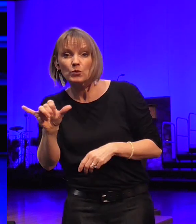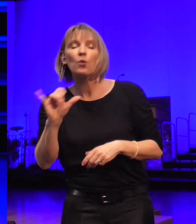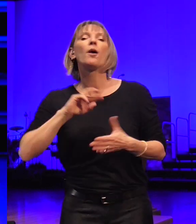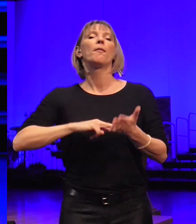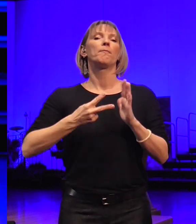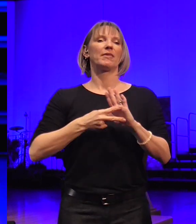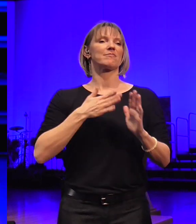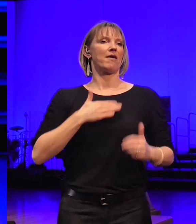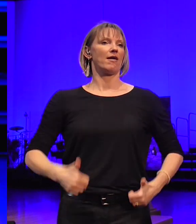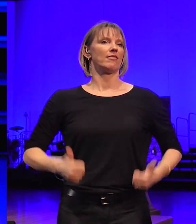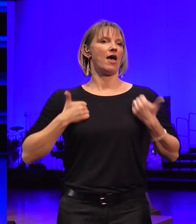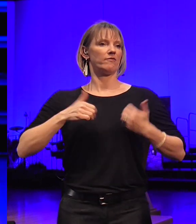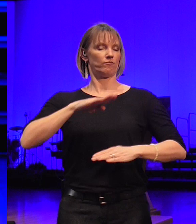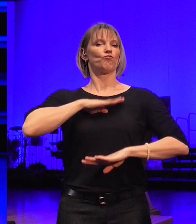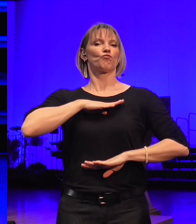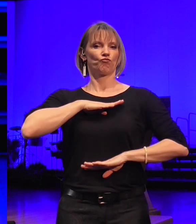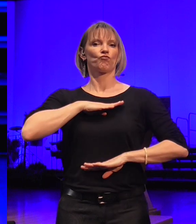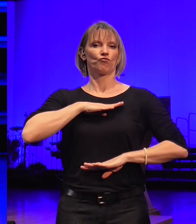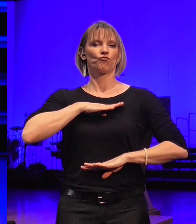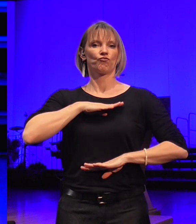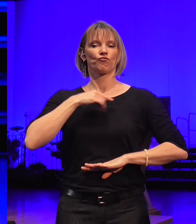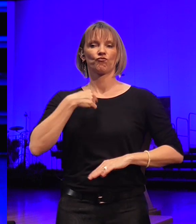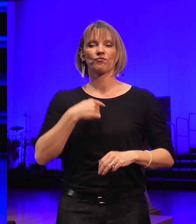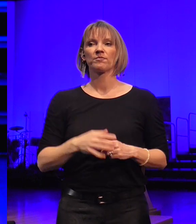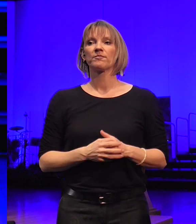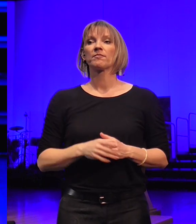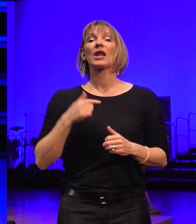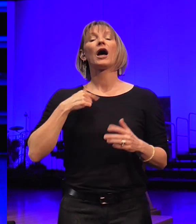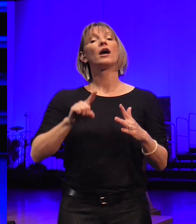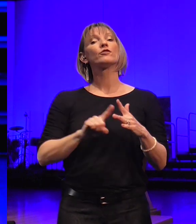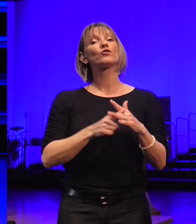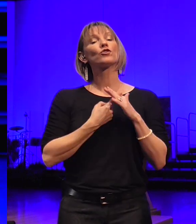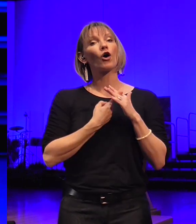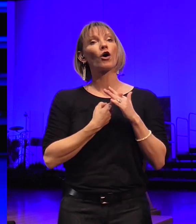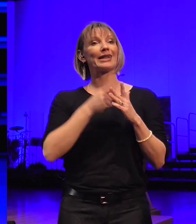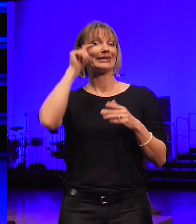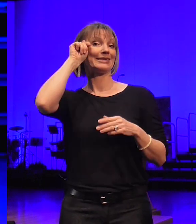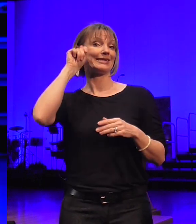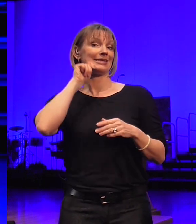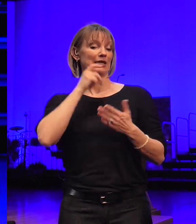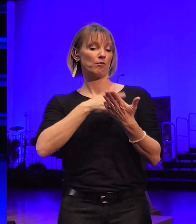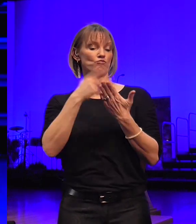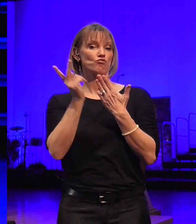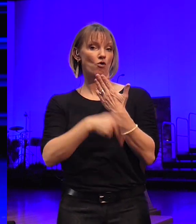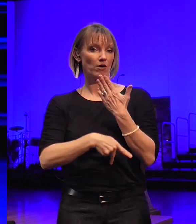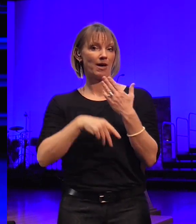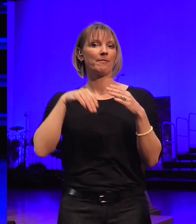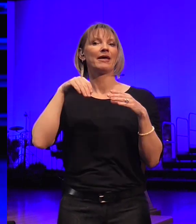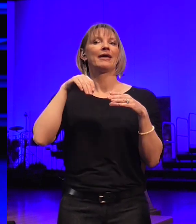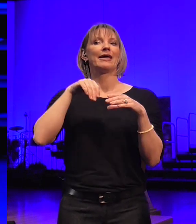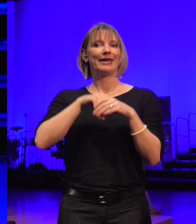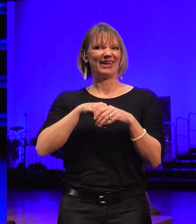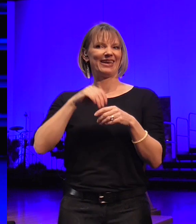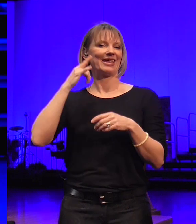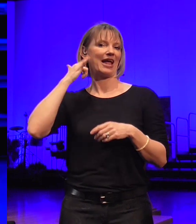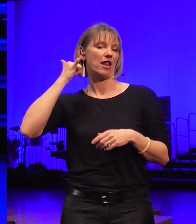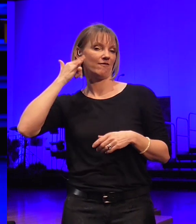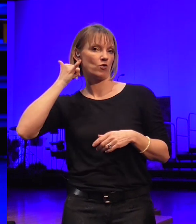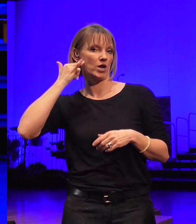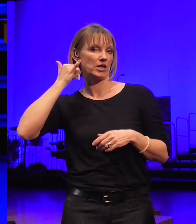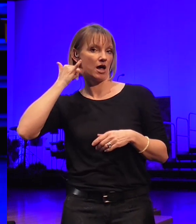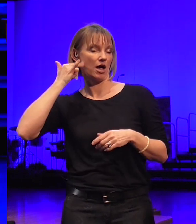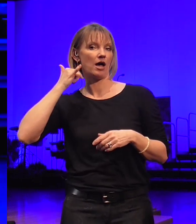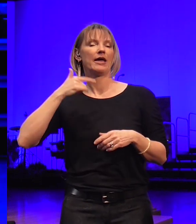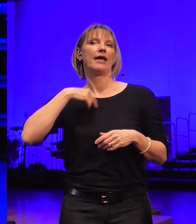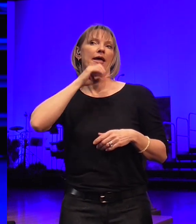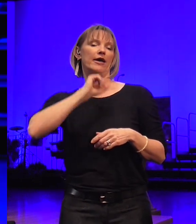a satisfactory life. I started at a teen program in Huntington Beach, California, when